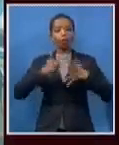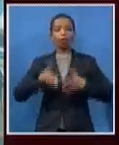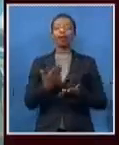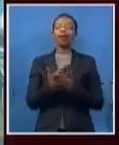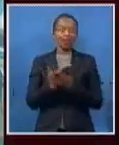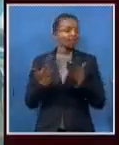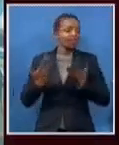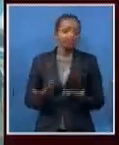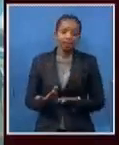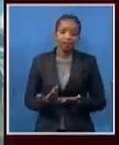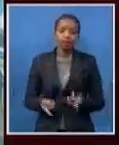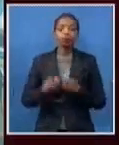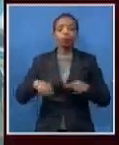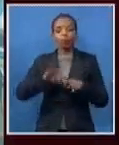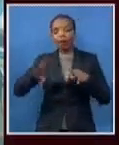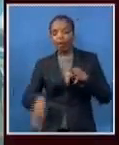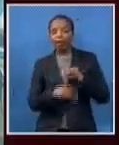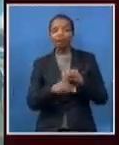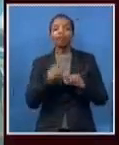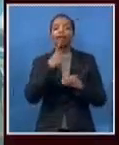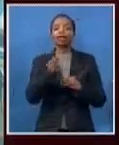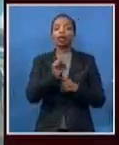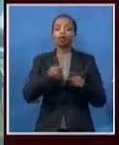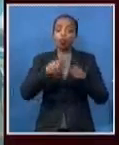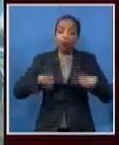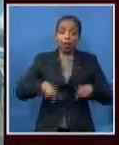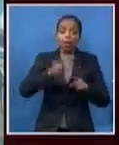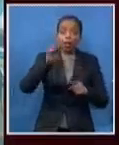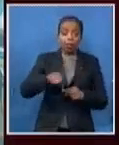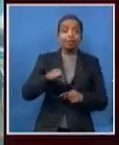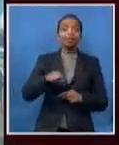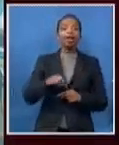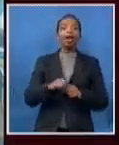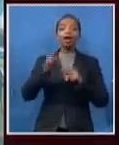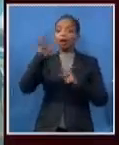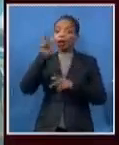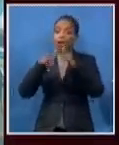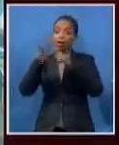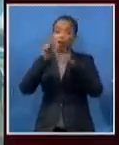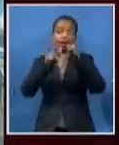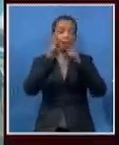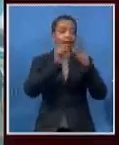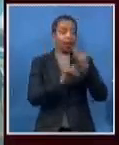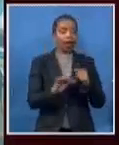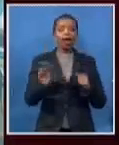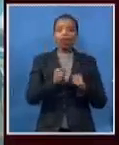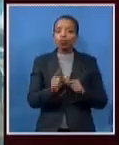as possible with a special economic zone in the Eastern Cape designed to